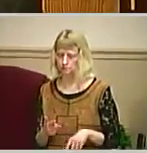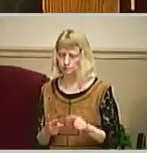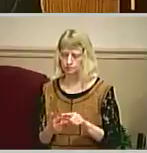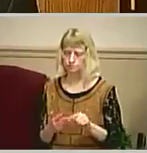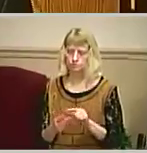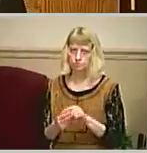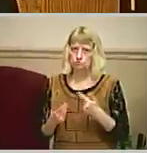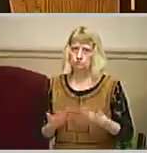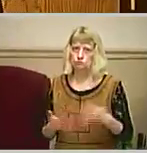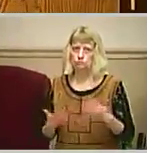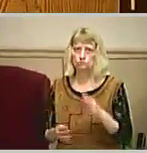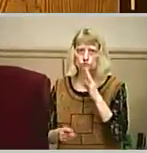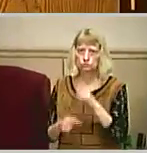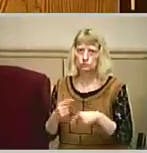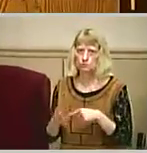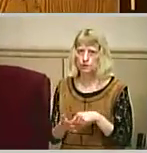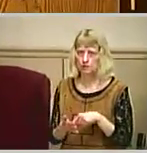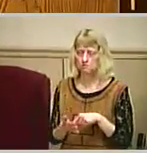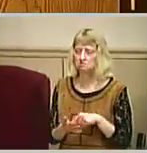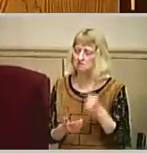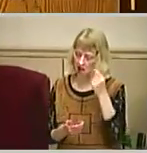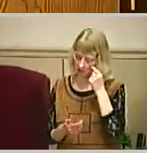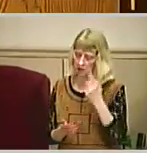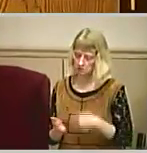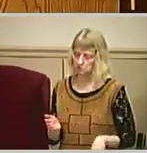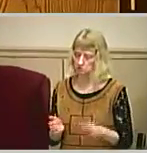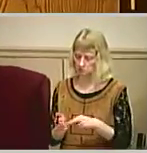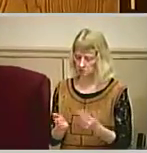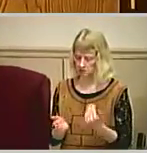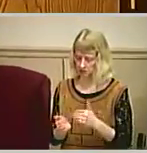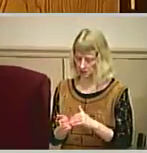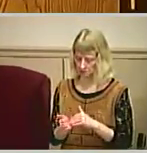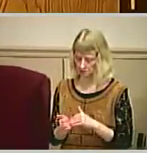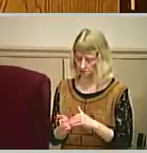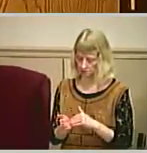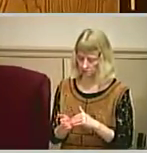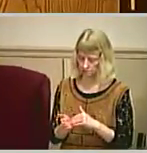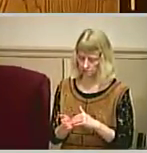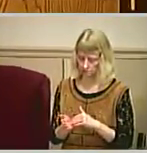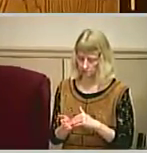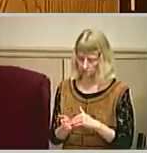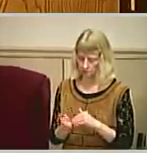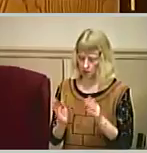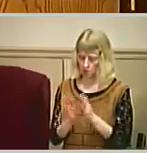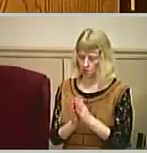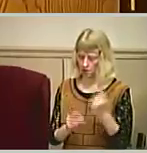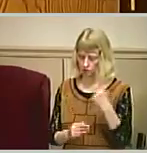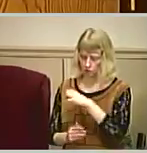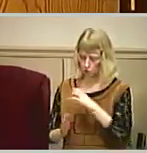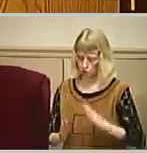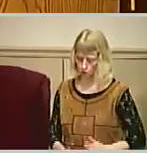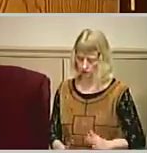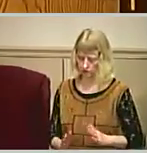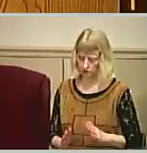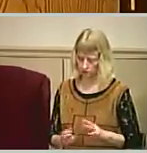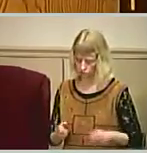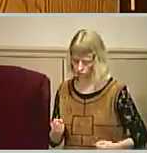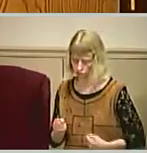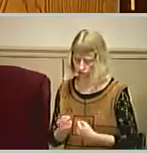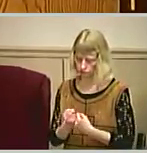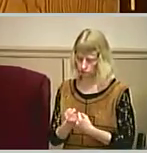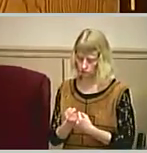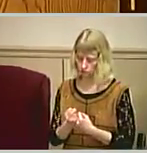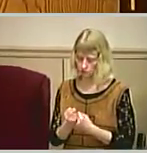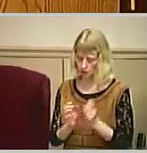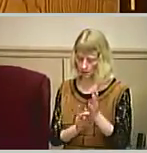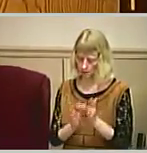I've already touched on this, but I think it needs to be a matter of serious prayer. Let's pray for Christians to promote and support a